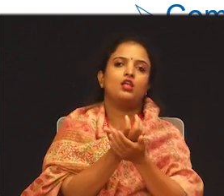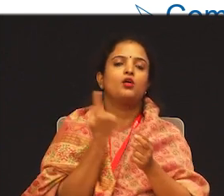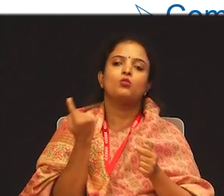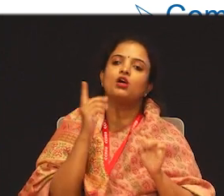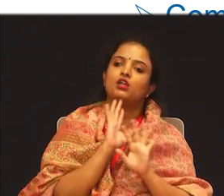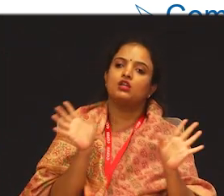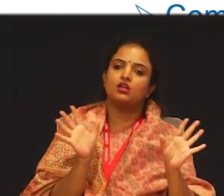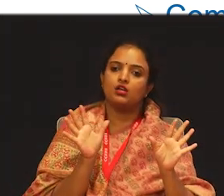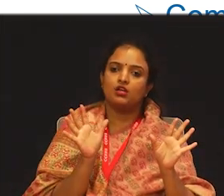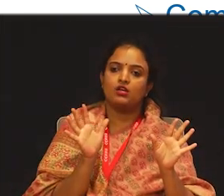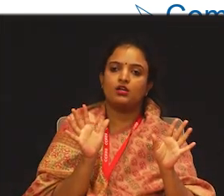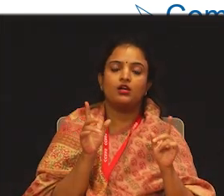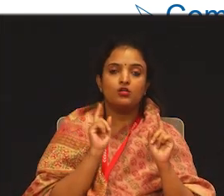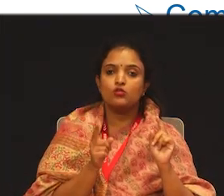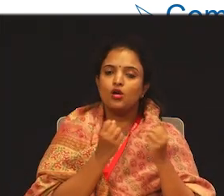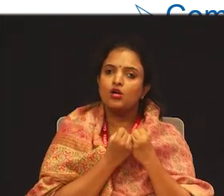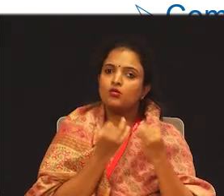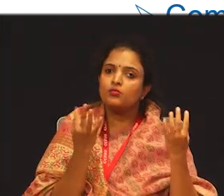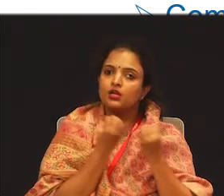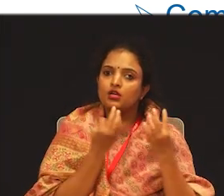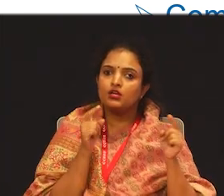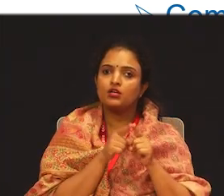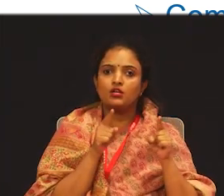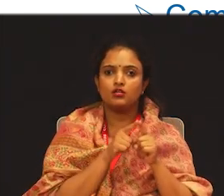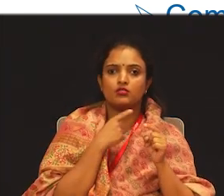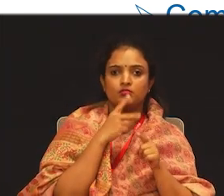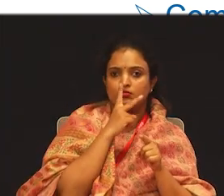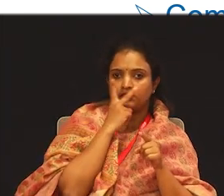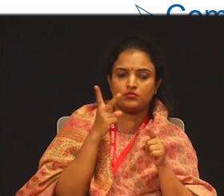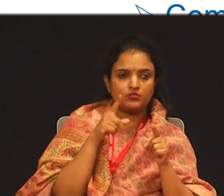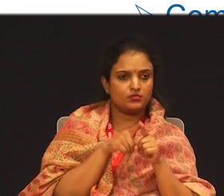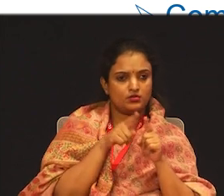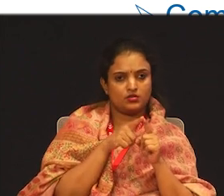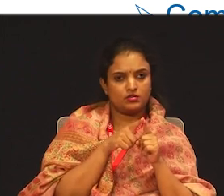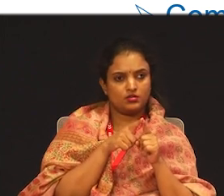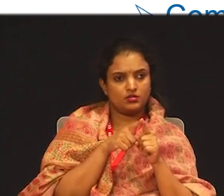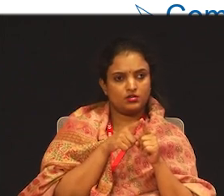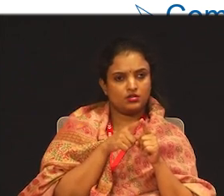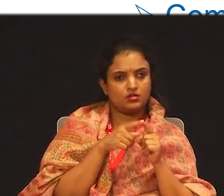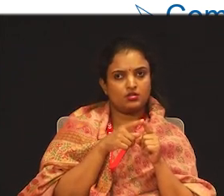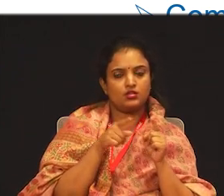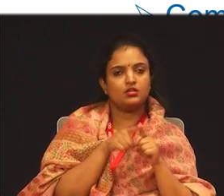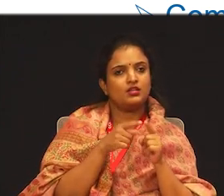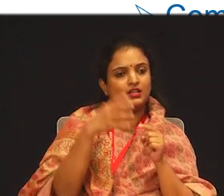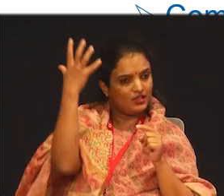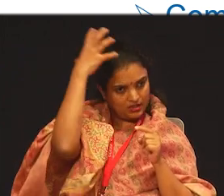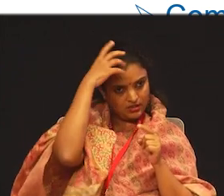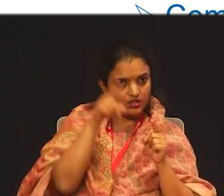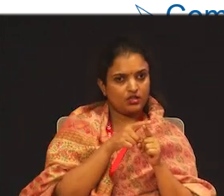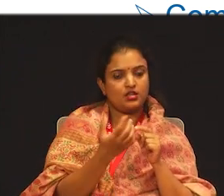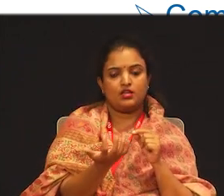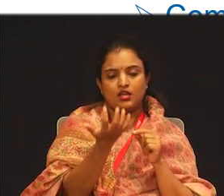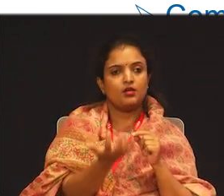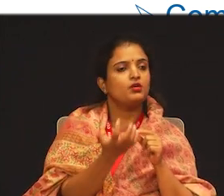That is why many places they were seen with cap in their hand for begging alms